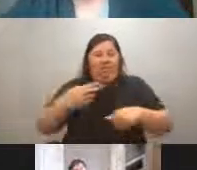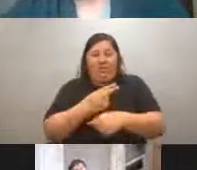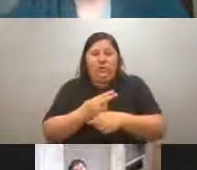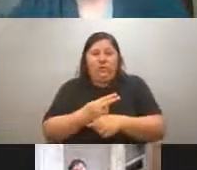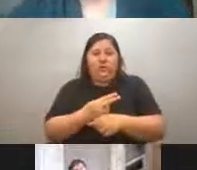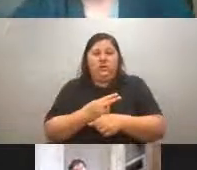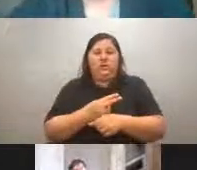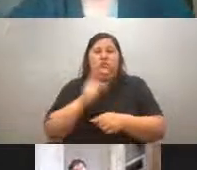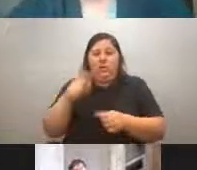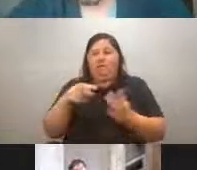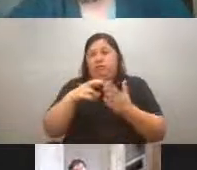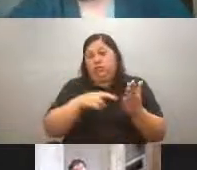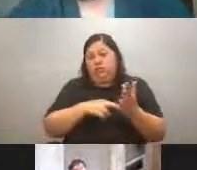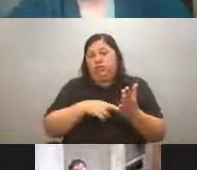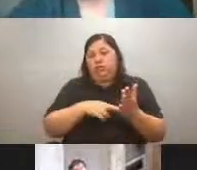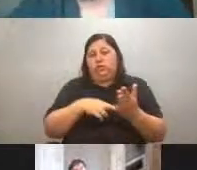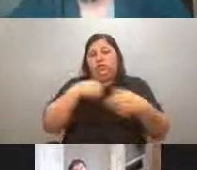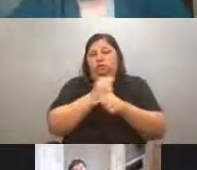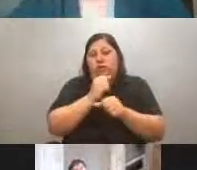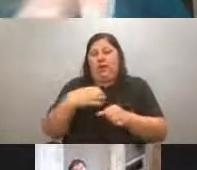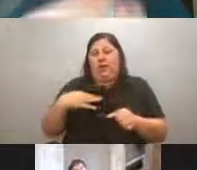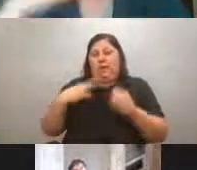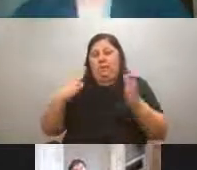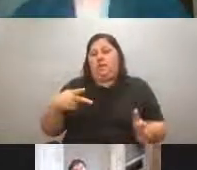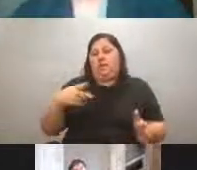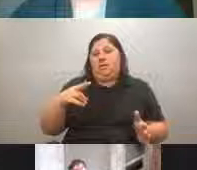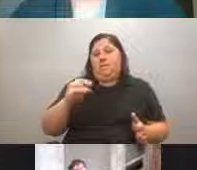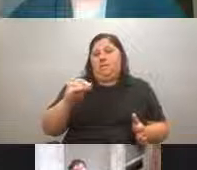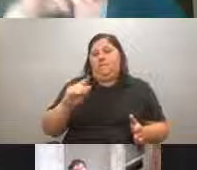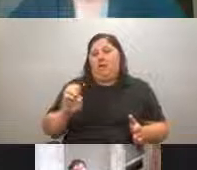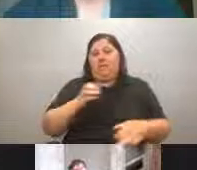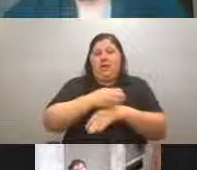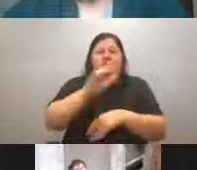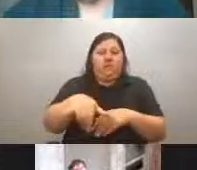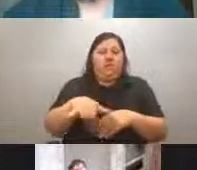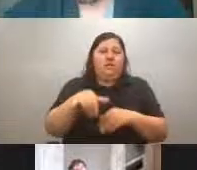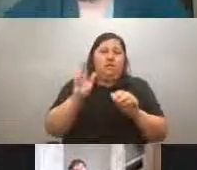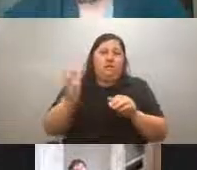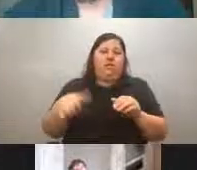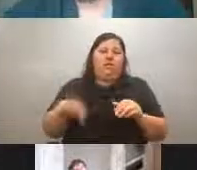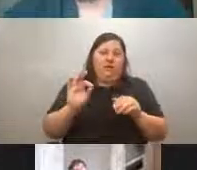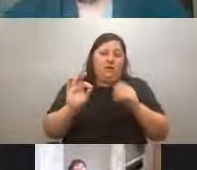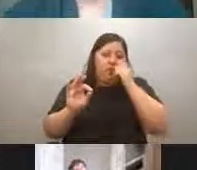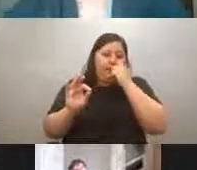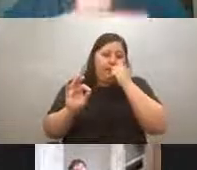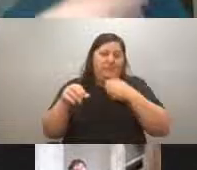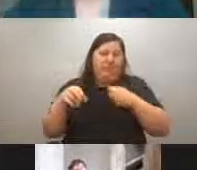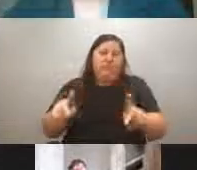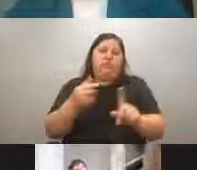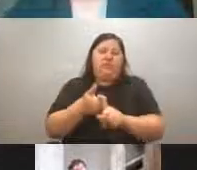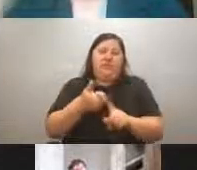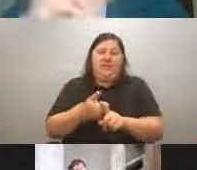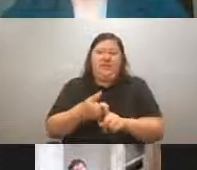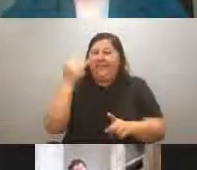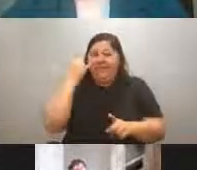have to register and create an applicant profile. And then from there, you would be able to find the opportunity itself. If you have